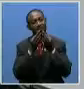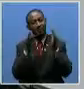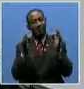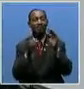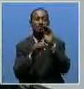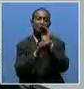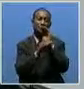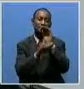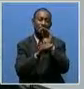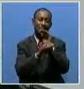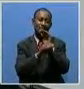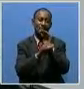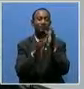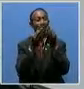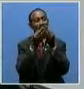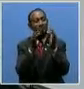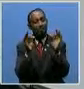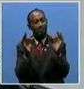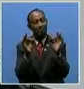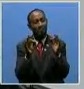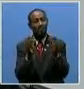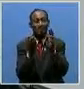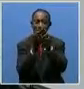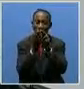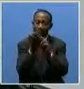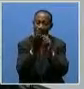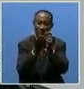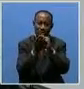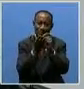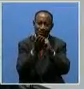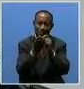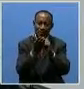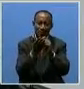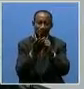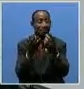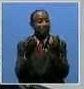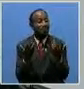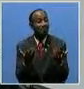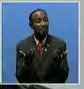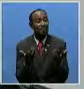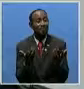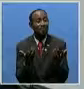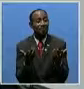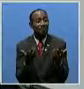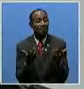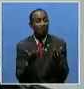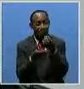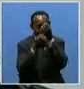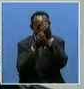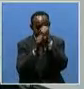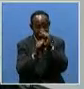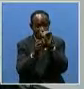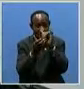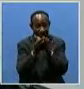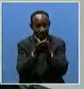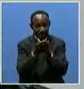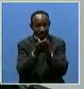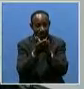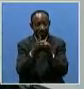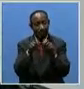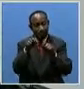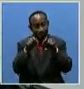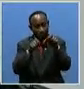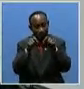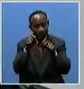want. You are free as journalists to write what you want. Remember, we've suggested that you